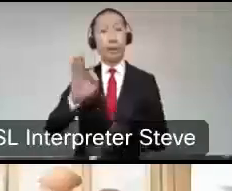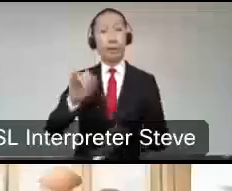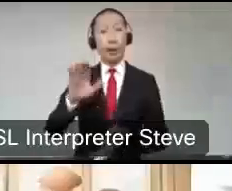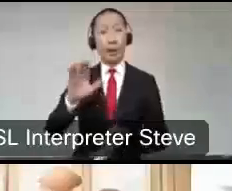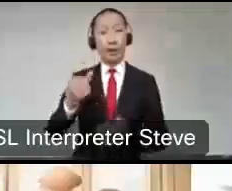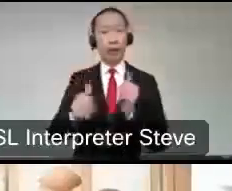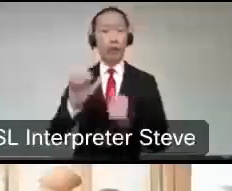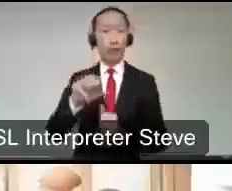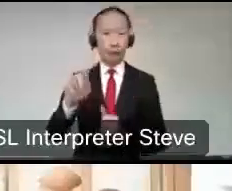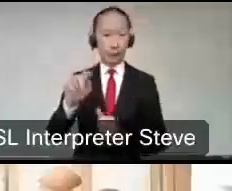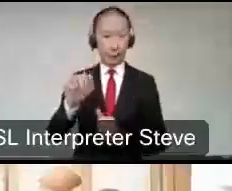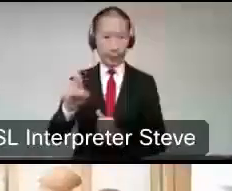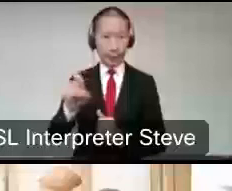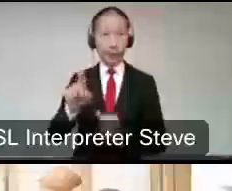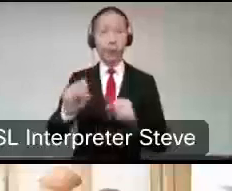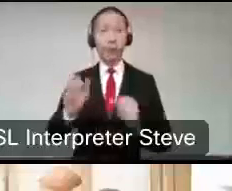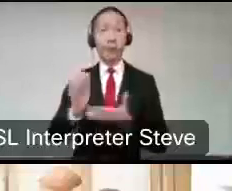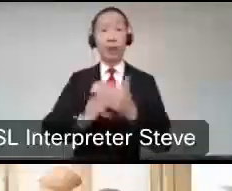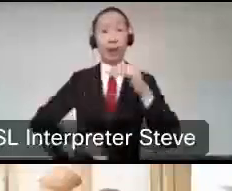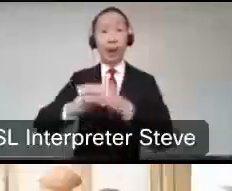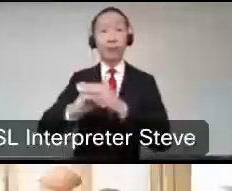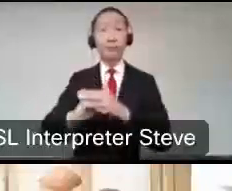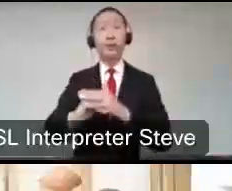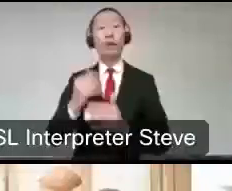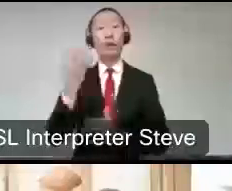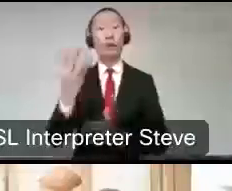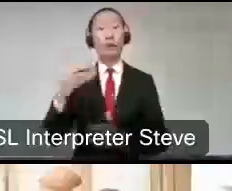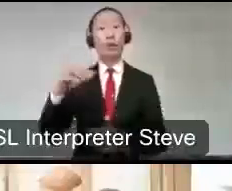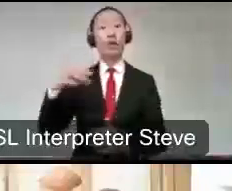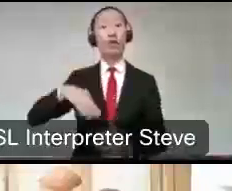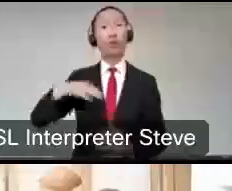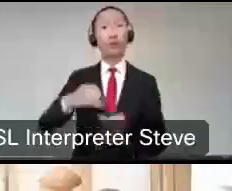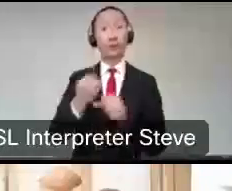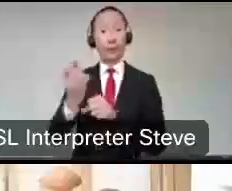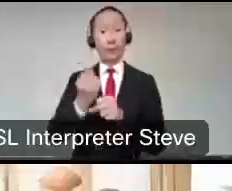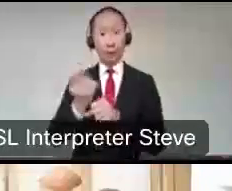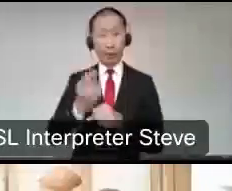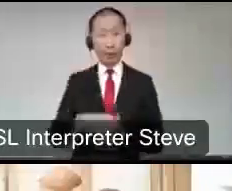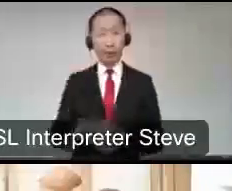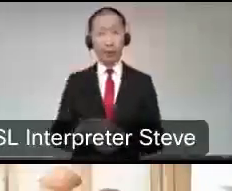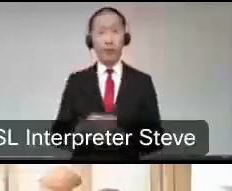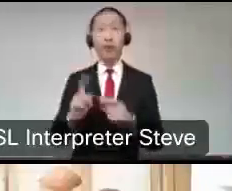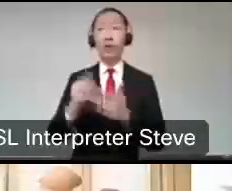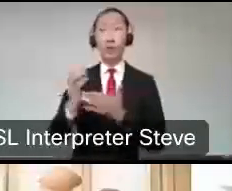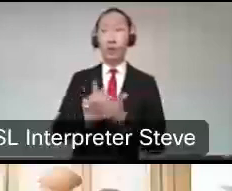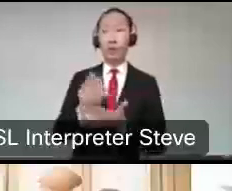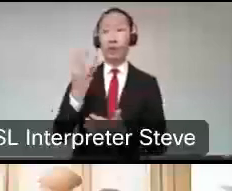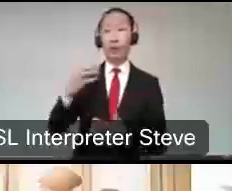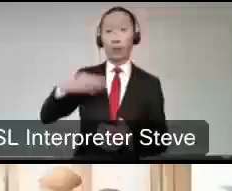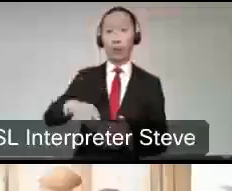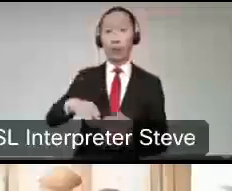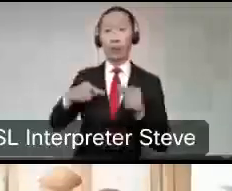tax, and you can earn up to a maximum of 4 credits per year. So to have earned 4 credits